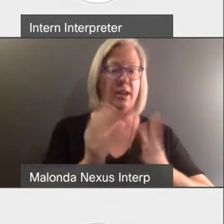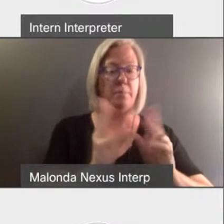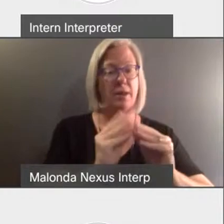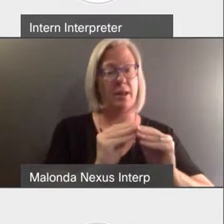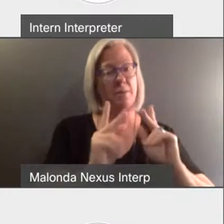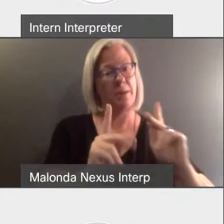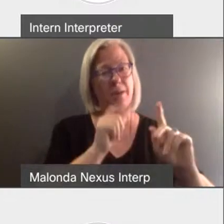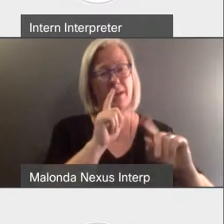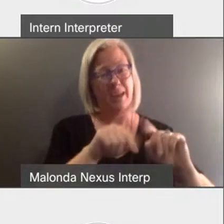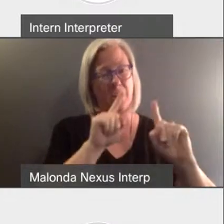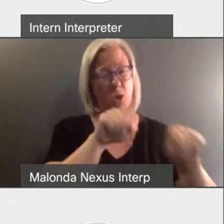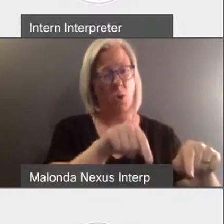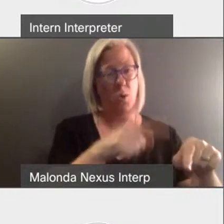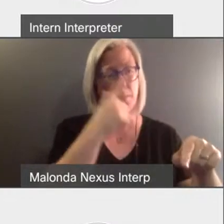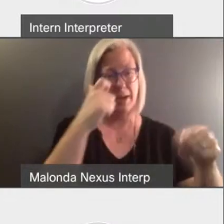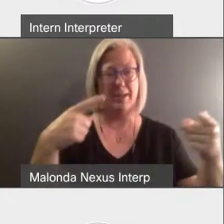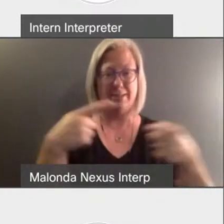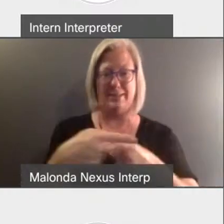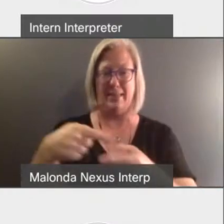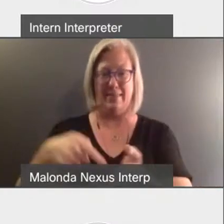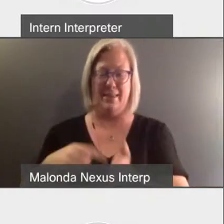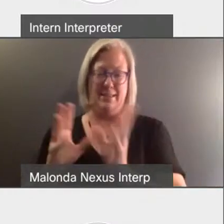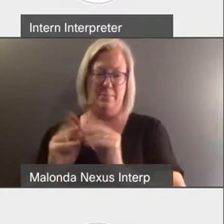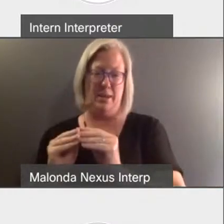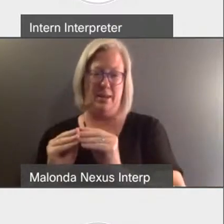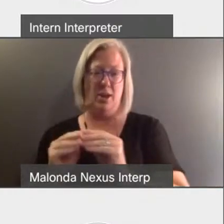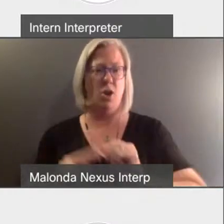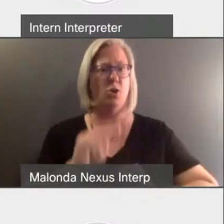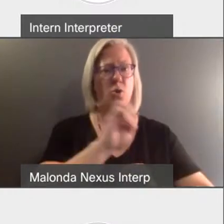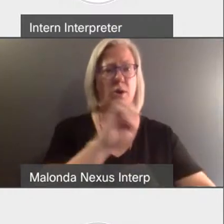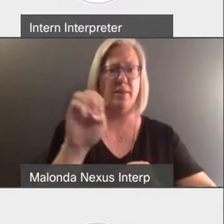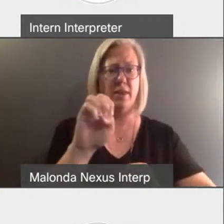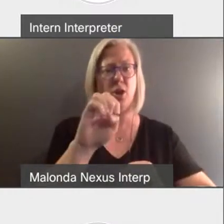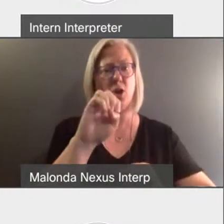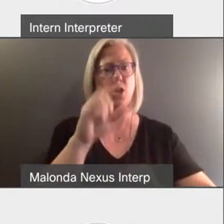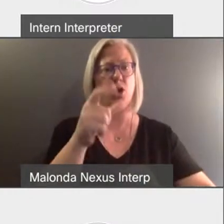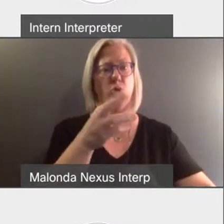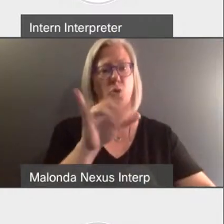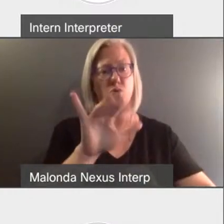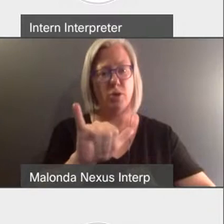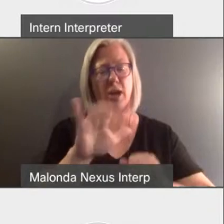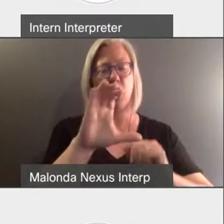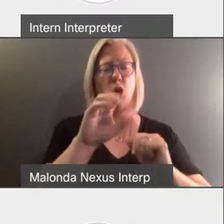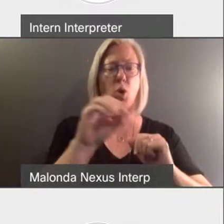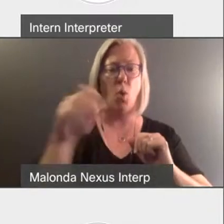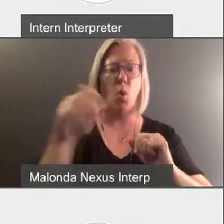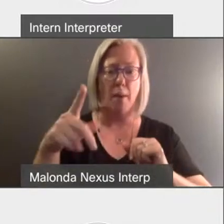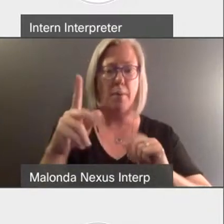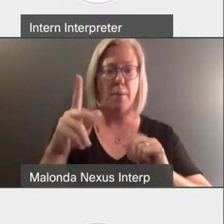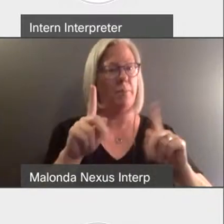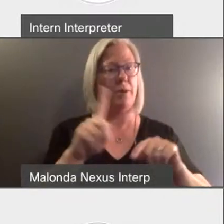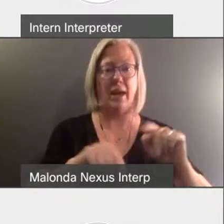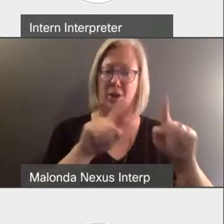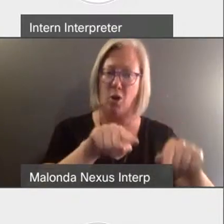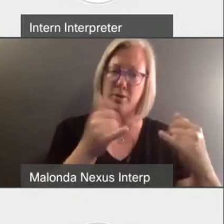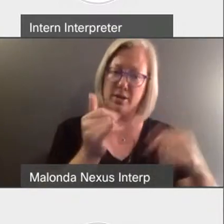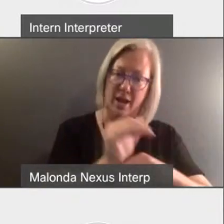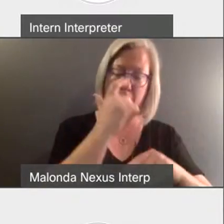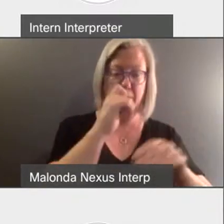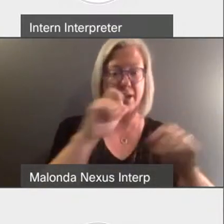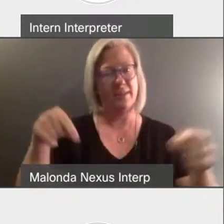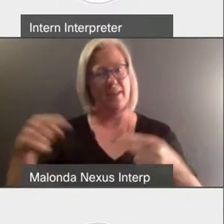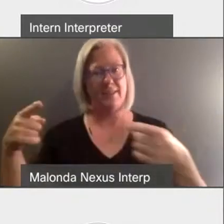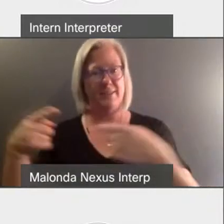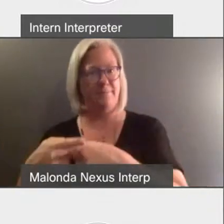attend because of the schedule of this meeting tonight. I know that there's a Northeast Grocery Co-op meeting on Quindara Boulevard, and many residents that participate in that group were not able to make it